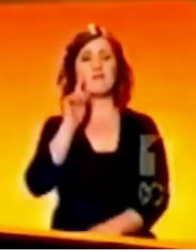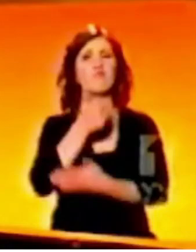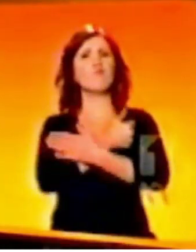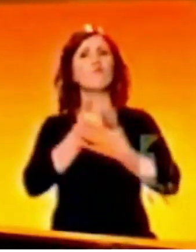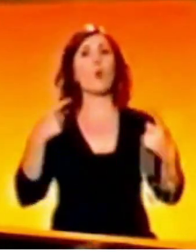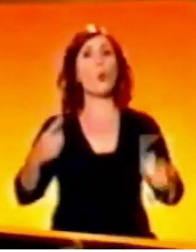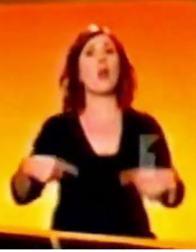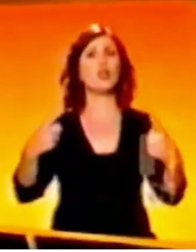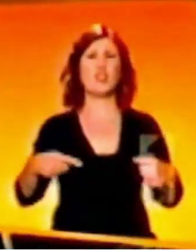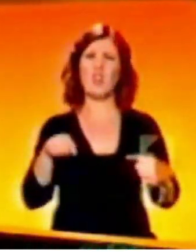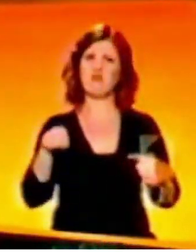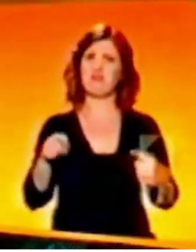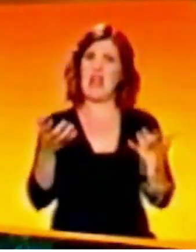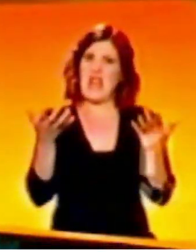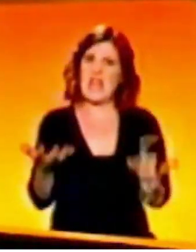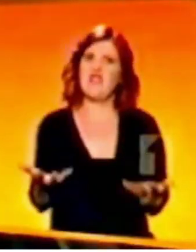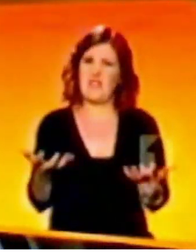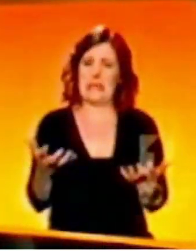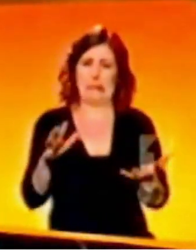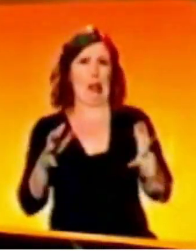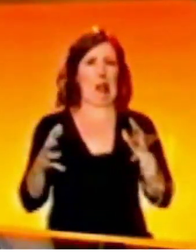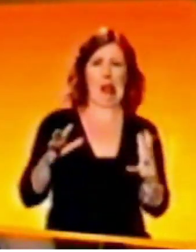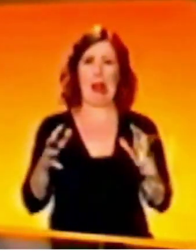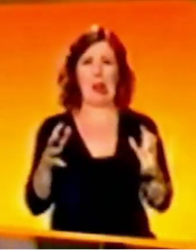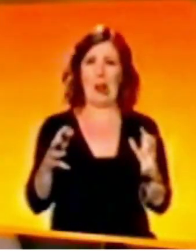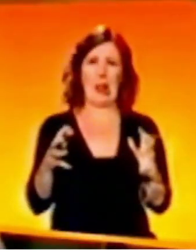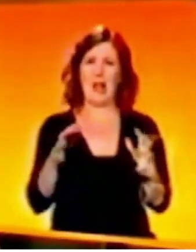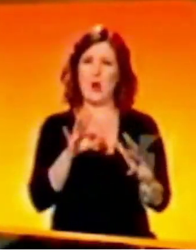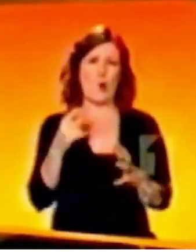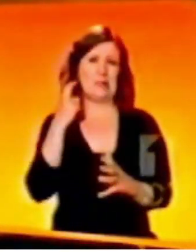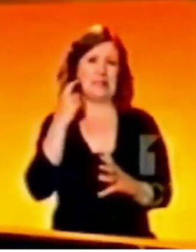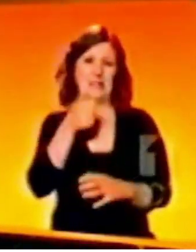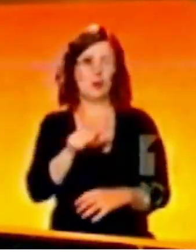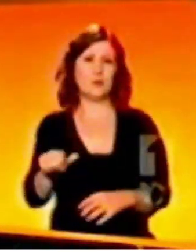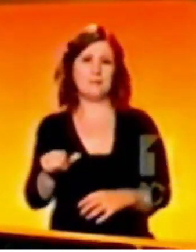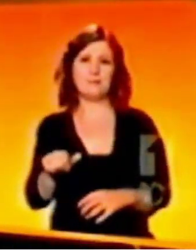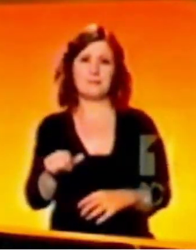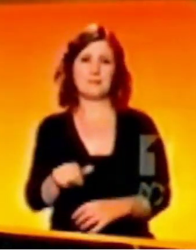Traditional wheelchairs are heavy, clumsy, and inconvenient.